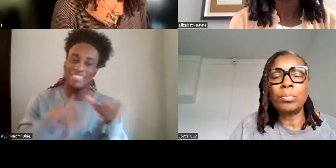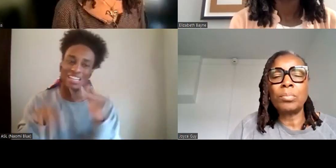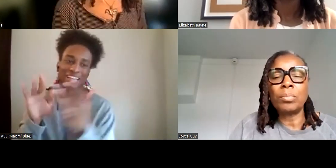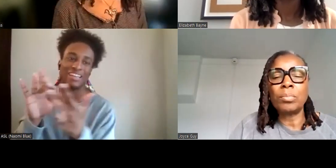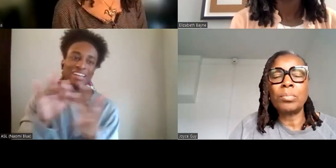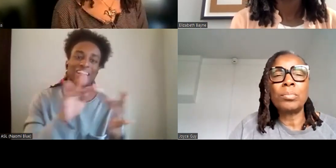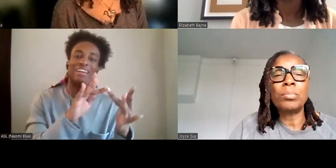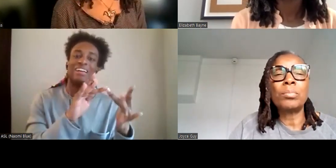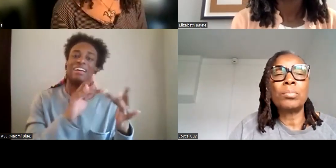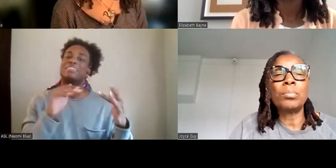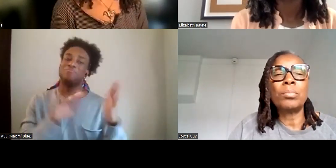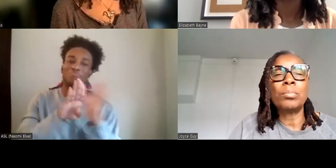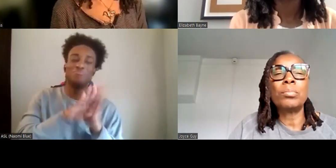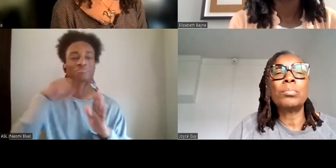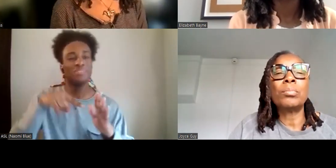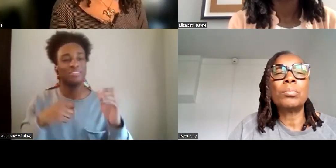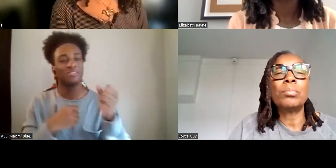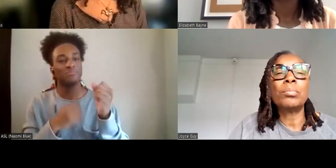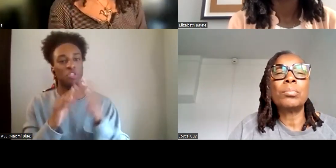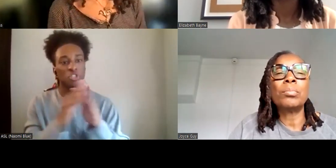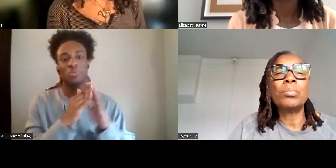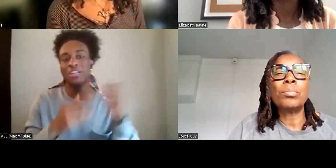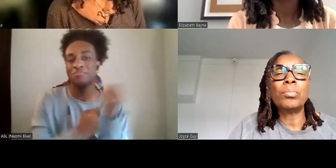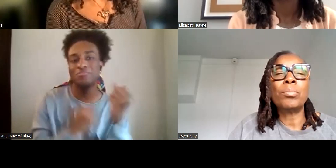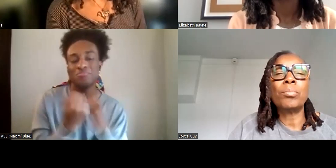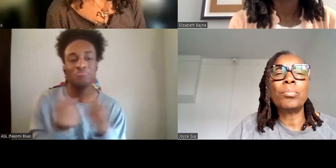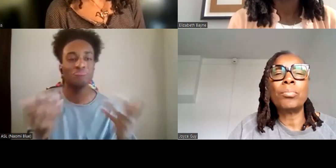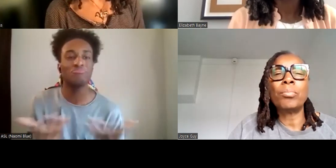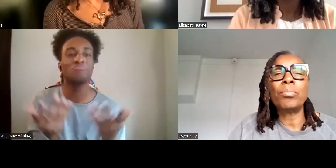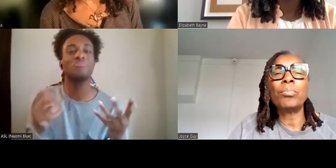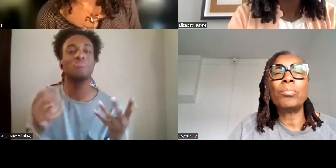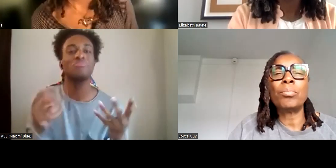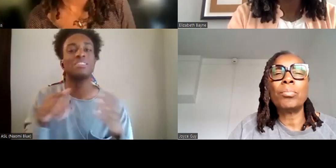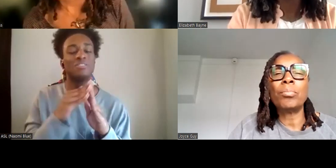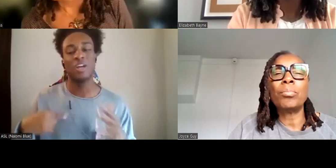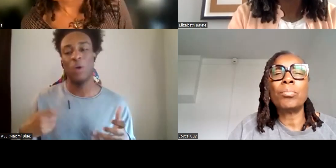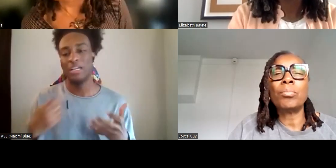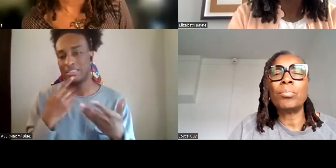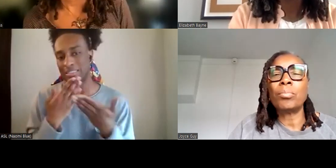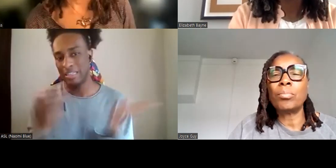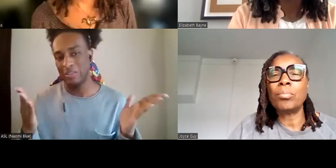community? And I want to say thank you. Let's I know we're all being recorded, but I'm going to do